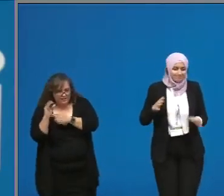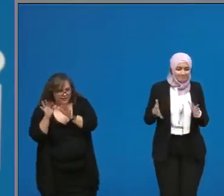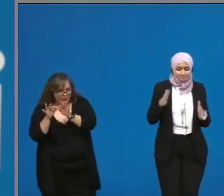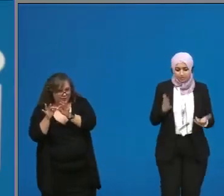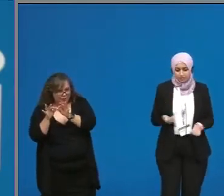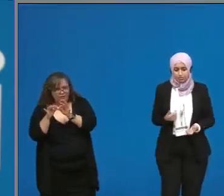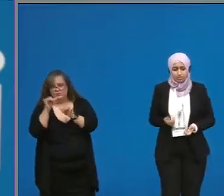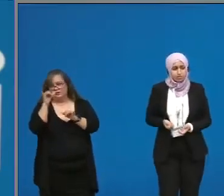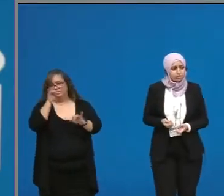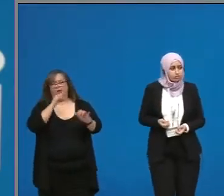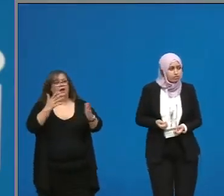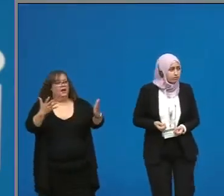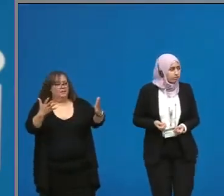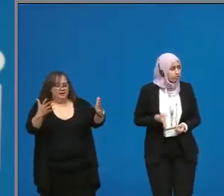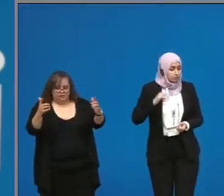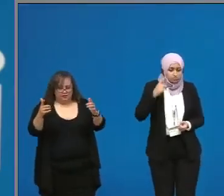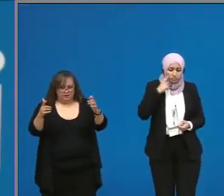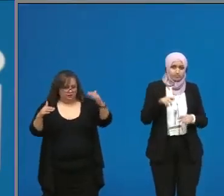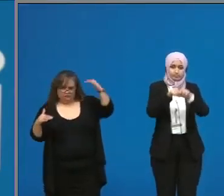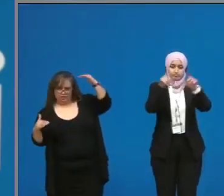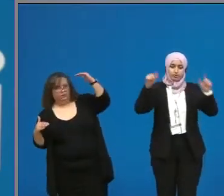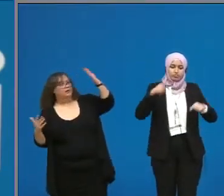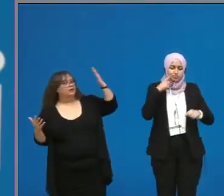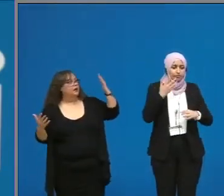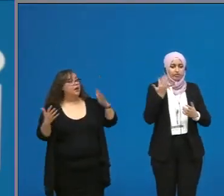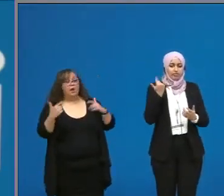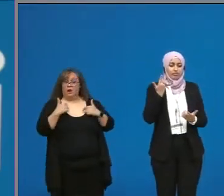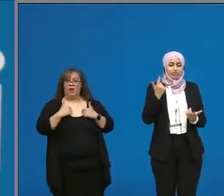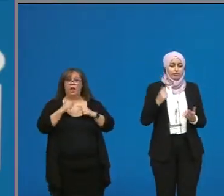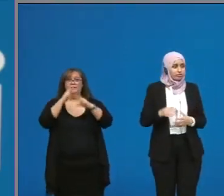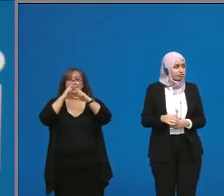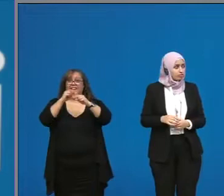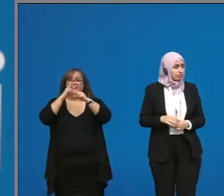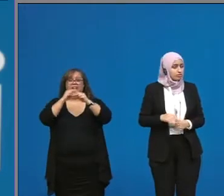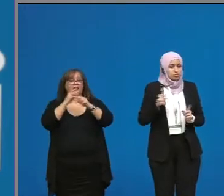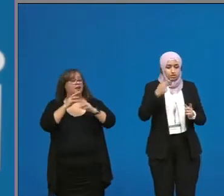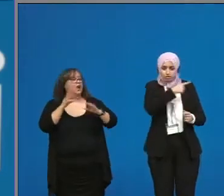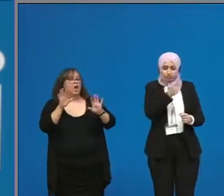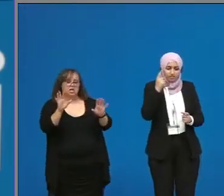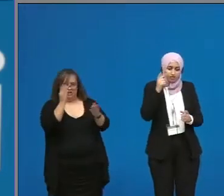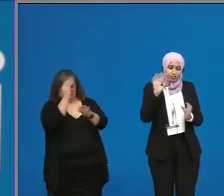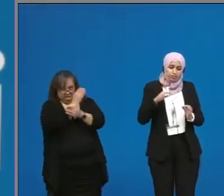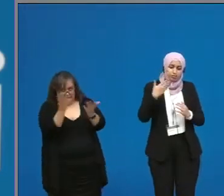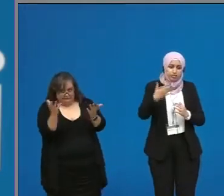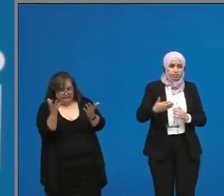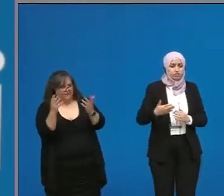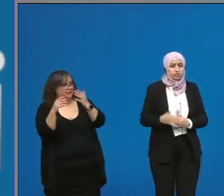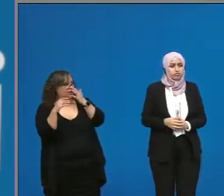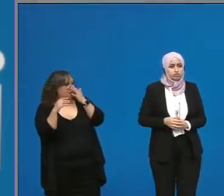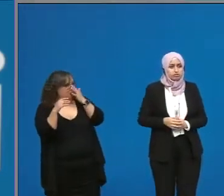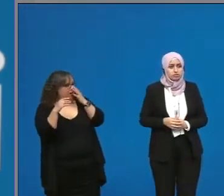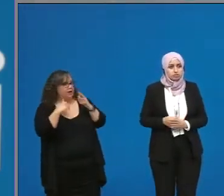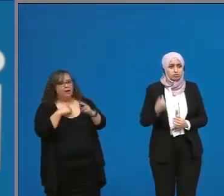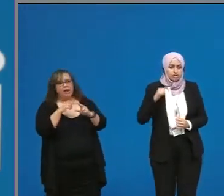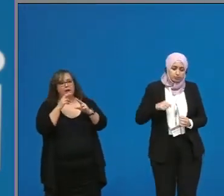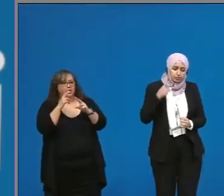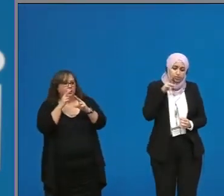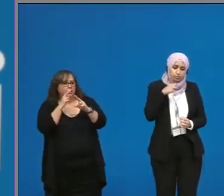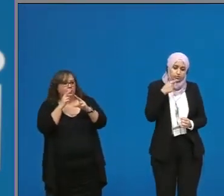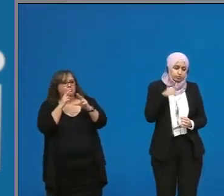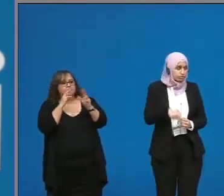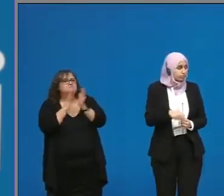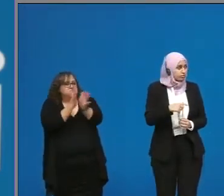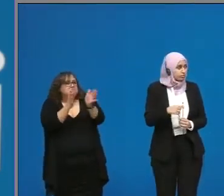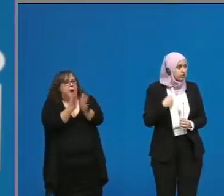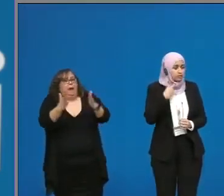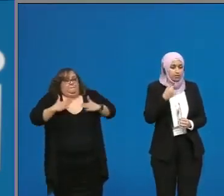you, and by the way, I should also note that I'm speaking from my experience with the deaf